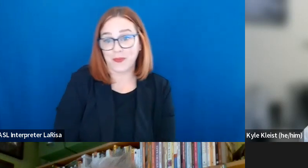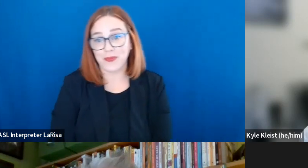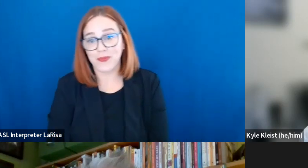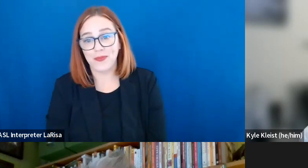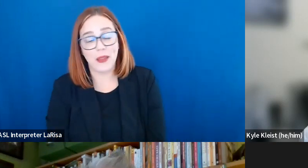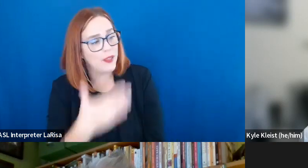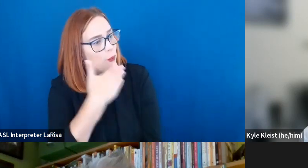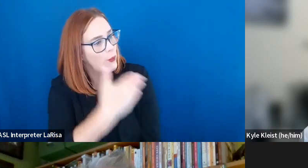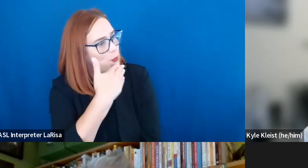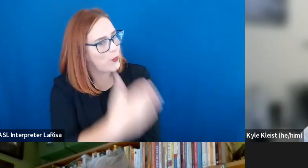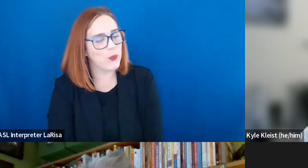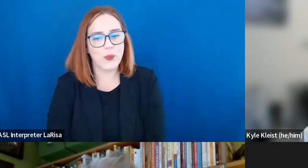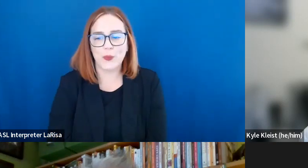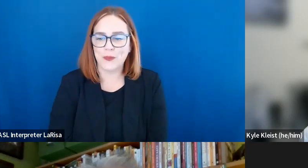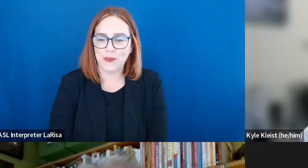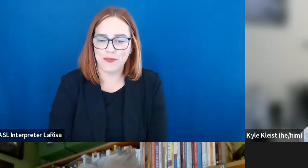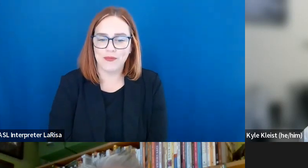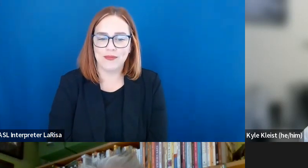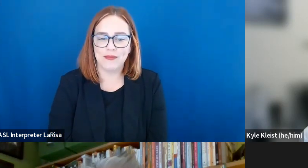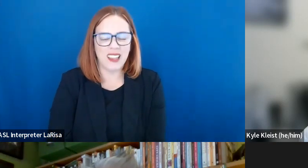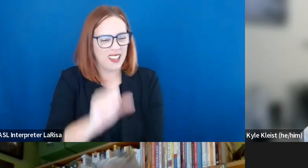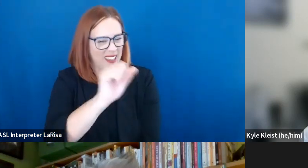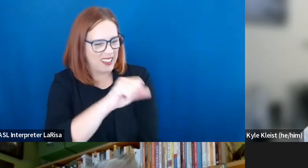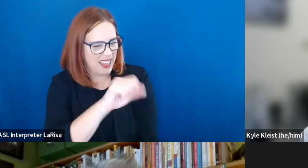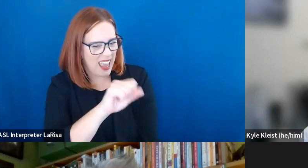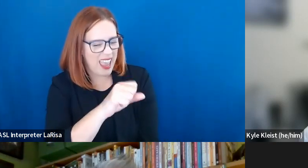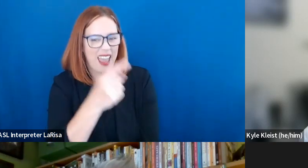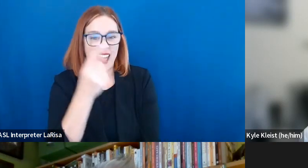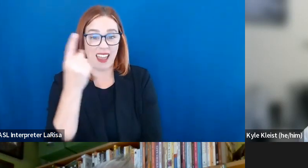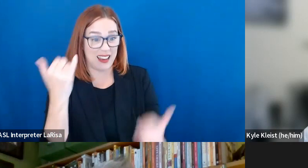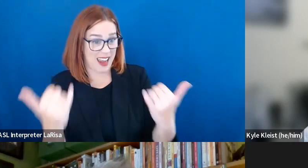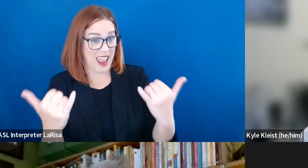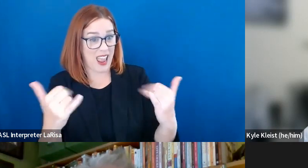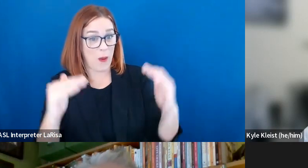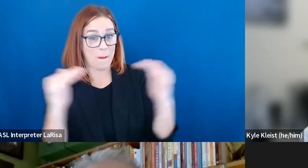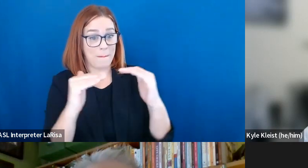Thank you. So yeah, this is peer support in action.